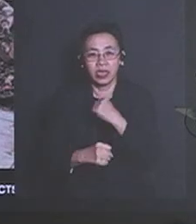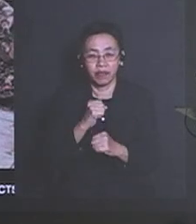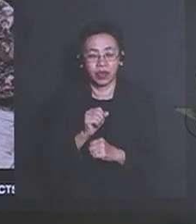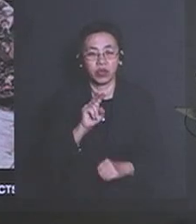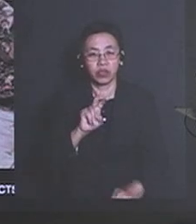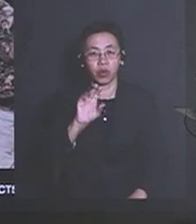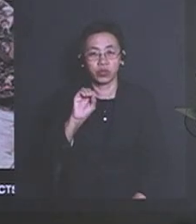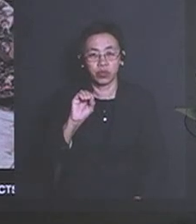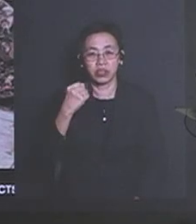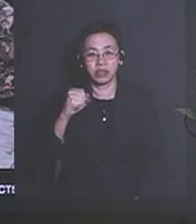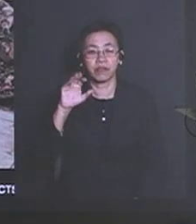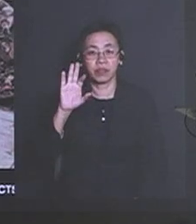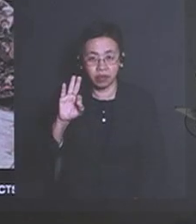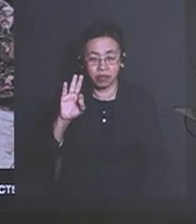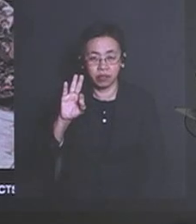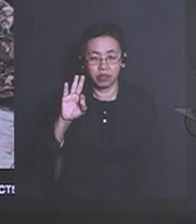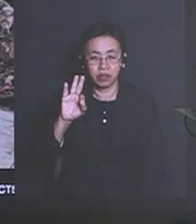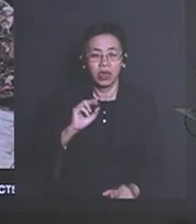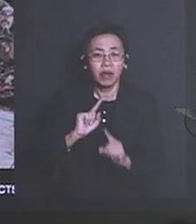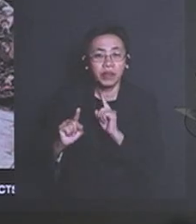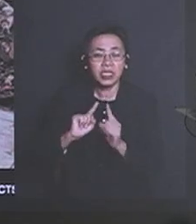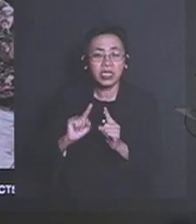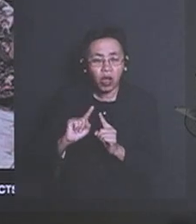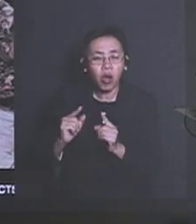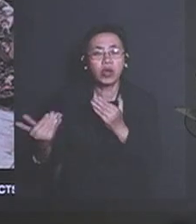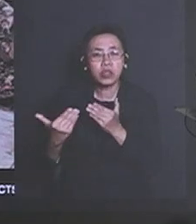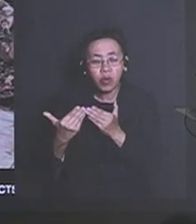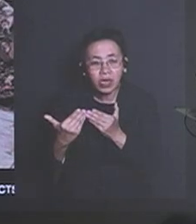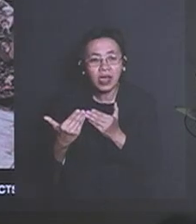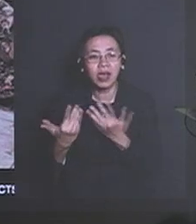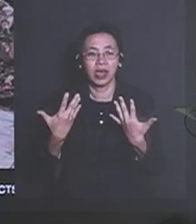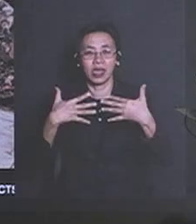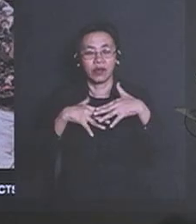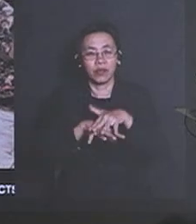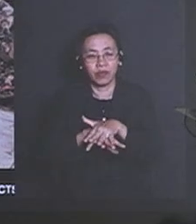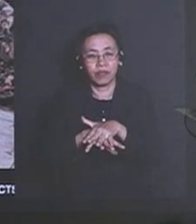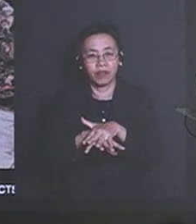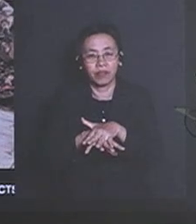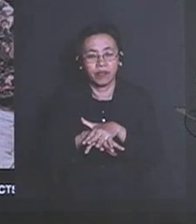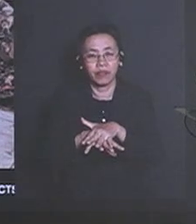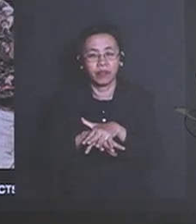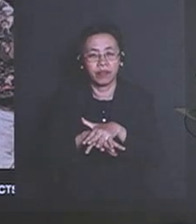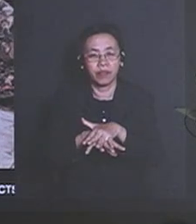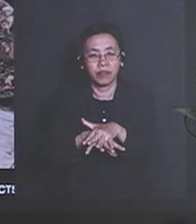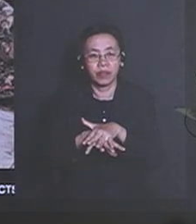contacted to participate with another non-profit project in one of the most unique community in Bangkok.